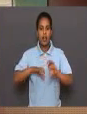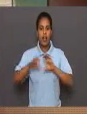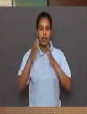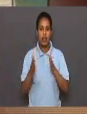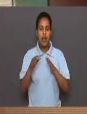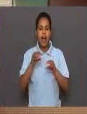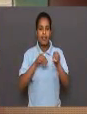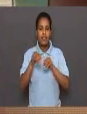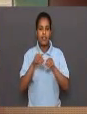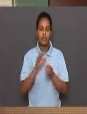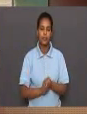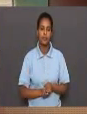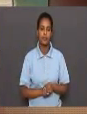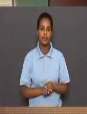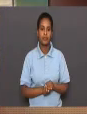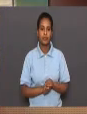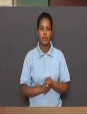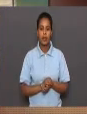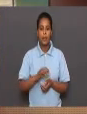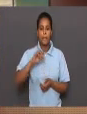are chemically active.